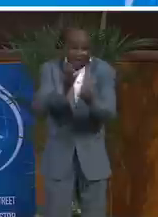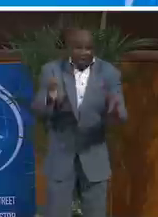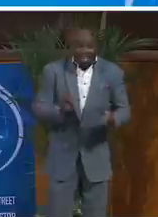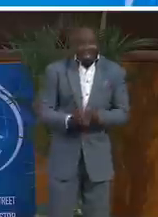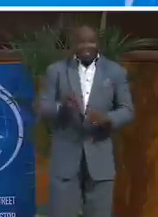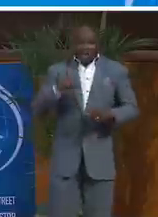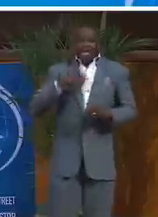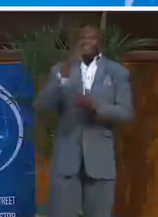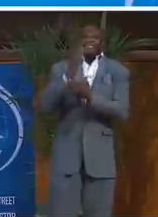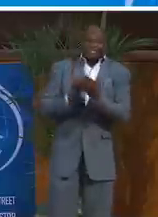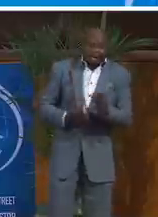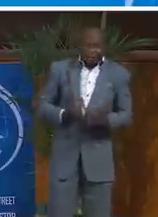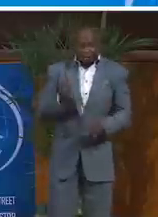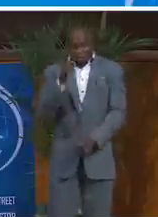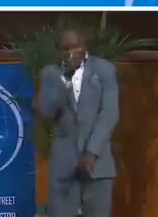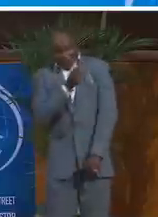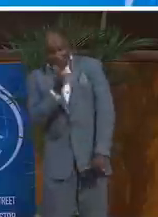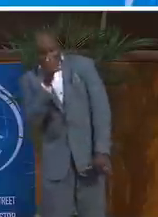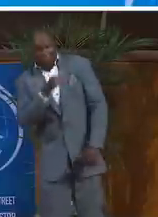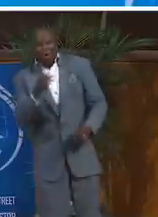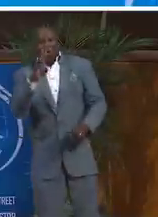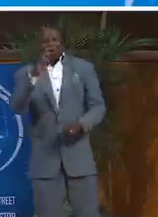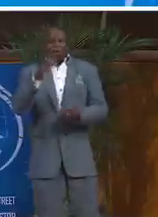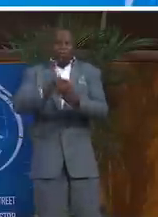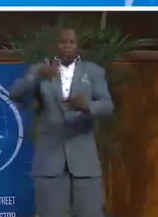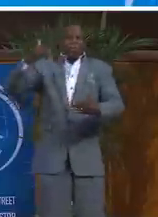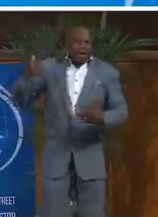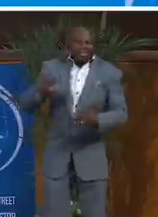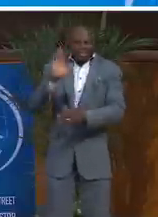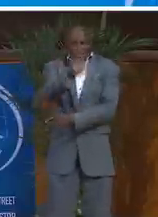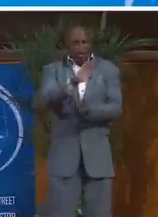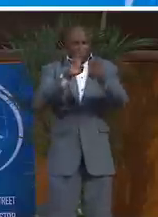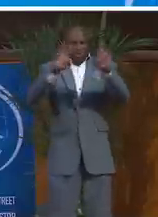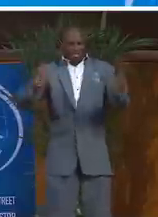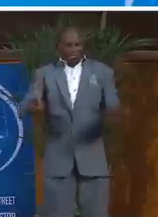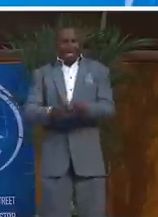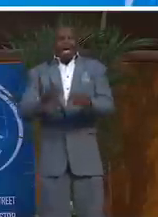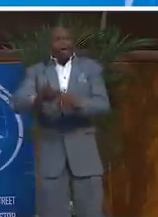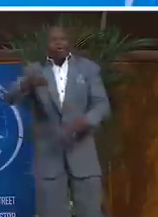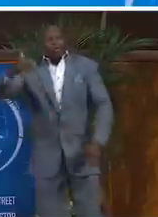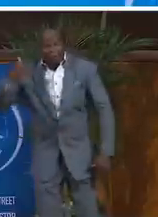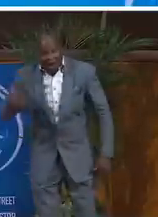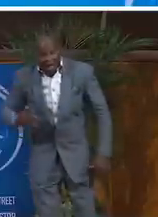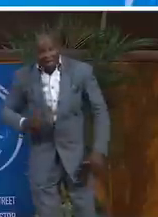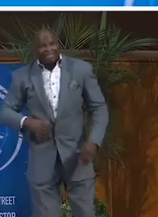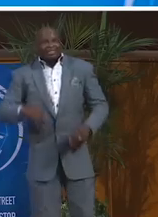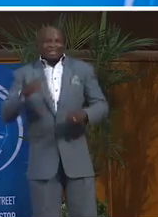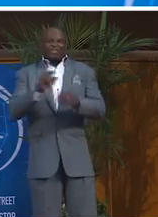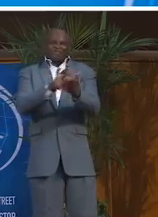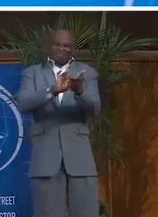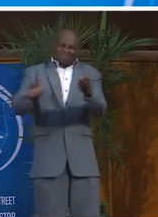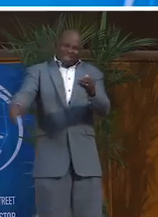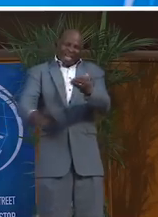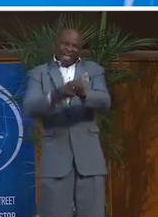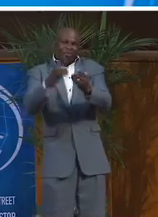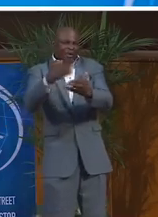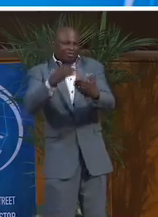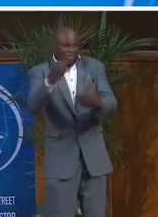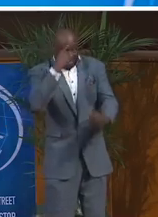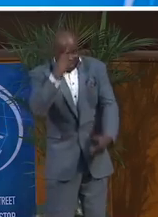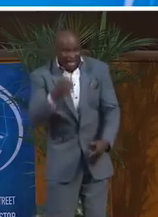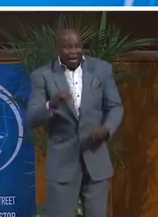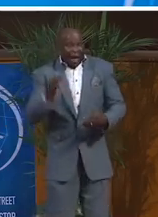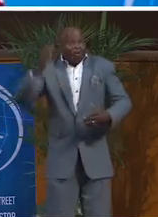you've got some was on your resume. I was fill in the blank. I